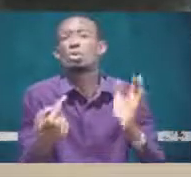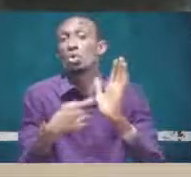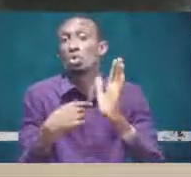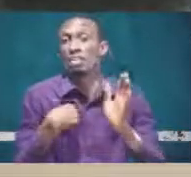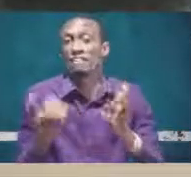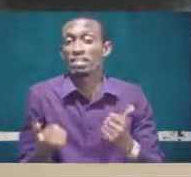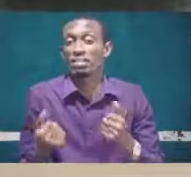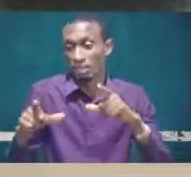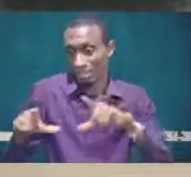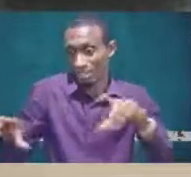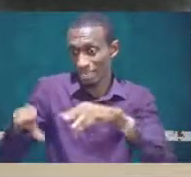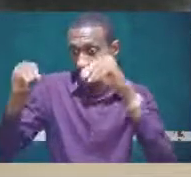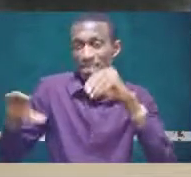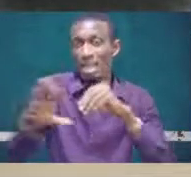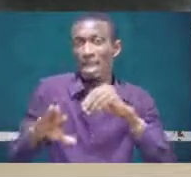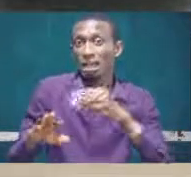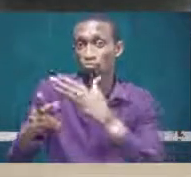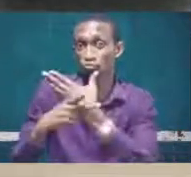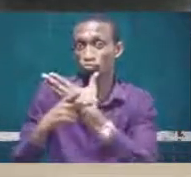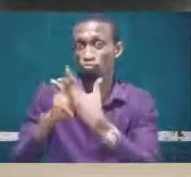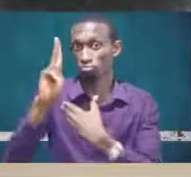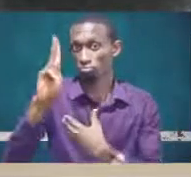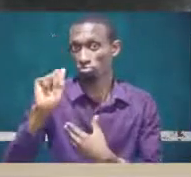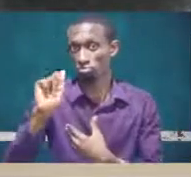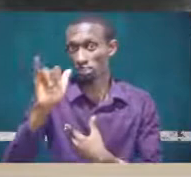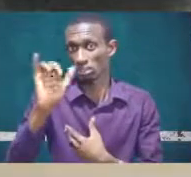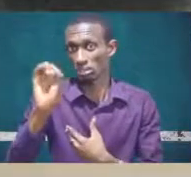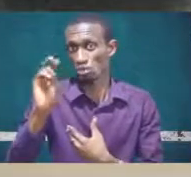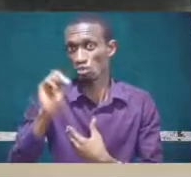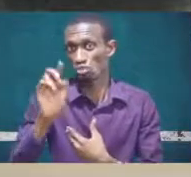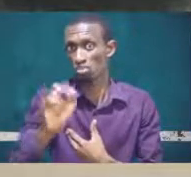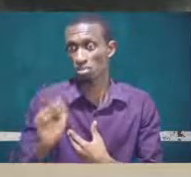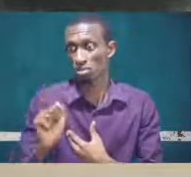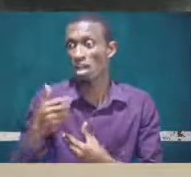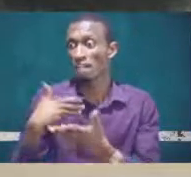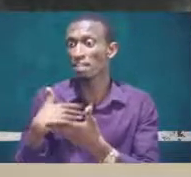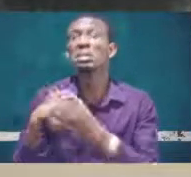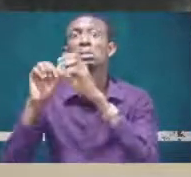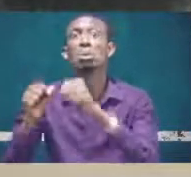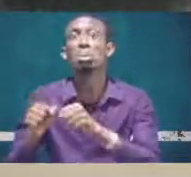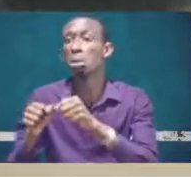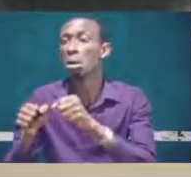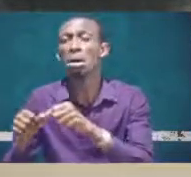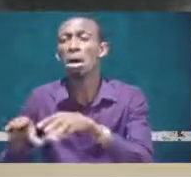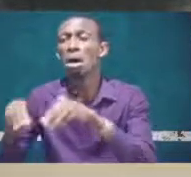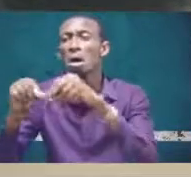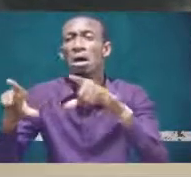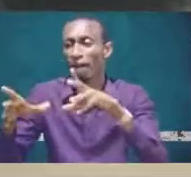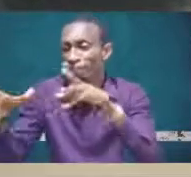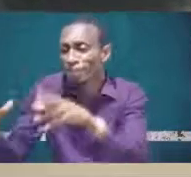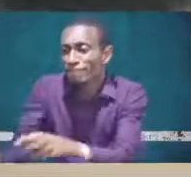I want to transfer and I go to Rwamagana. It is difficult to transfer